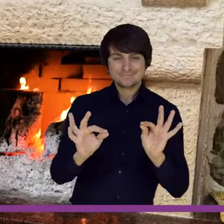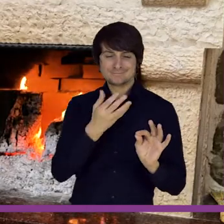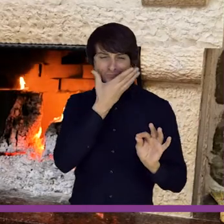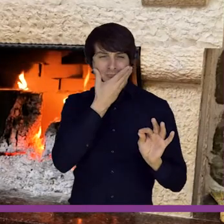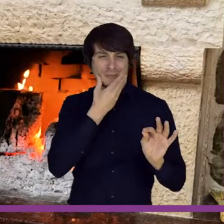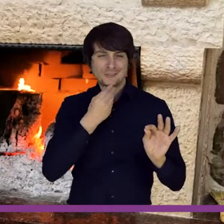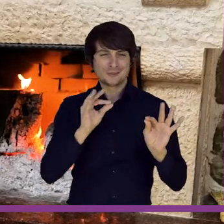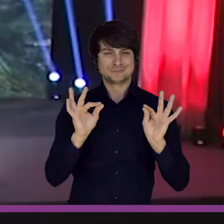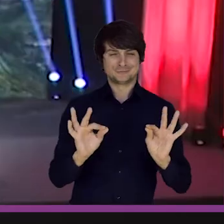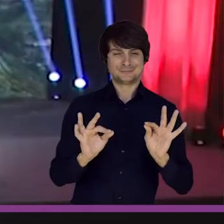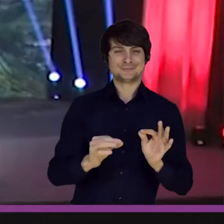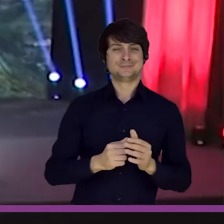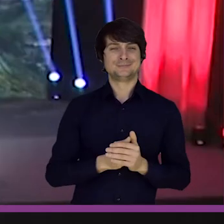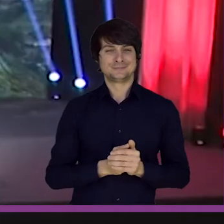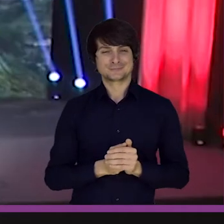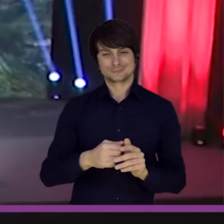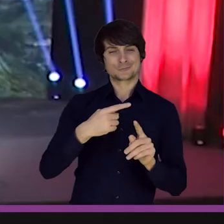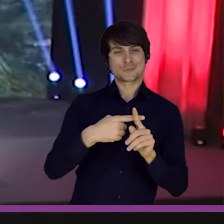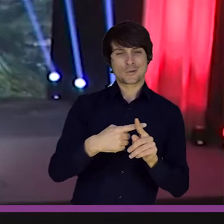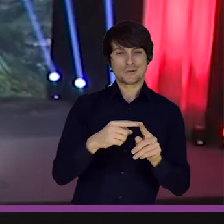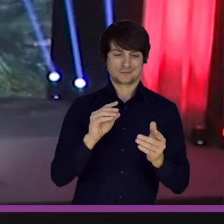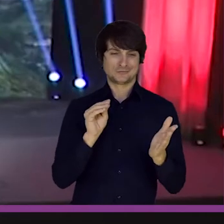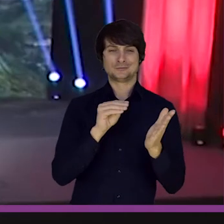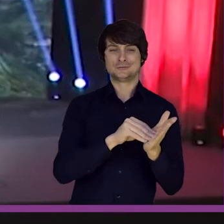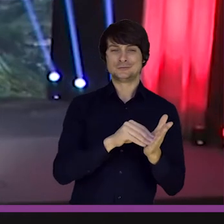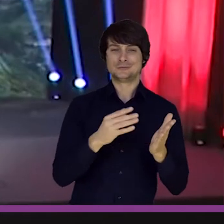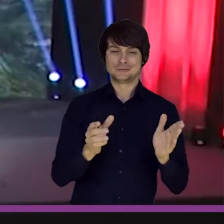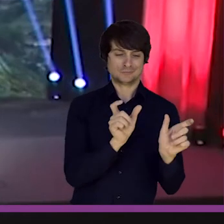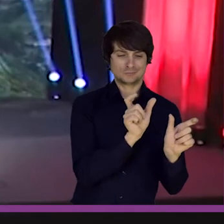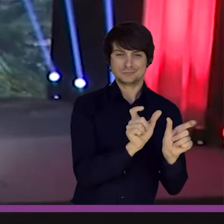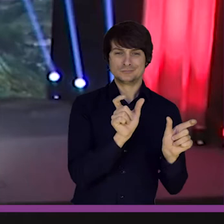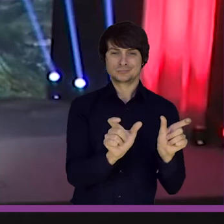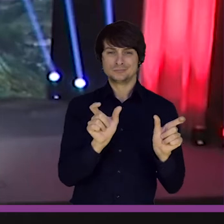us the emotions and appreciation for his work.